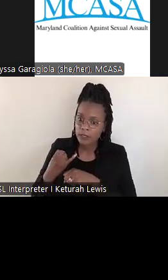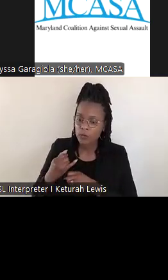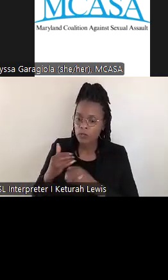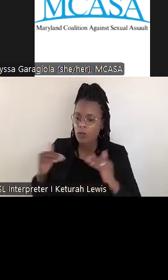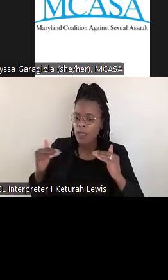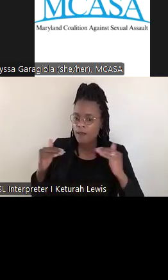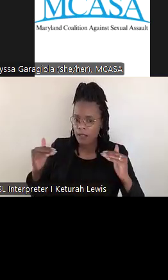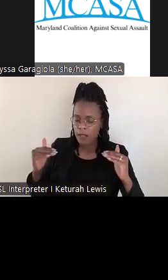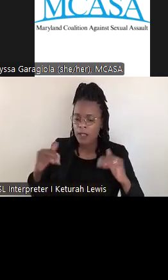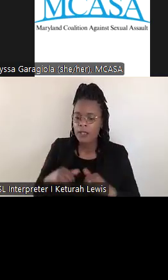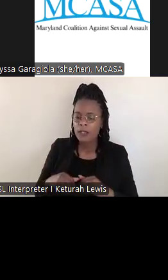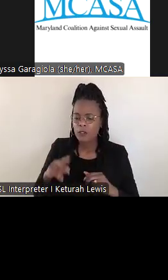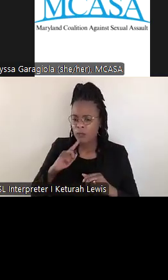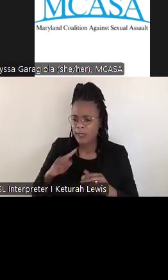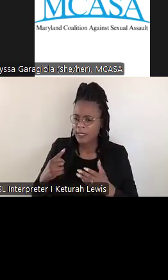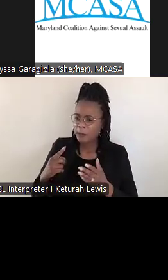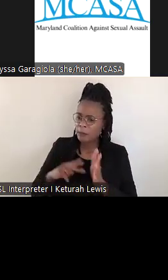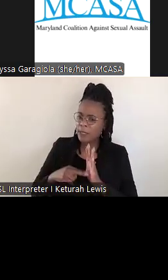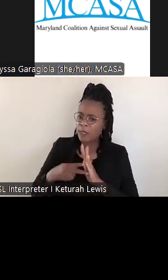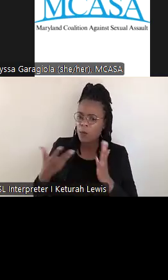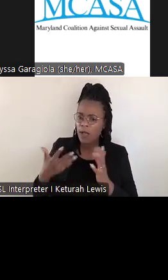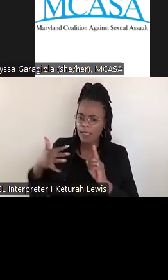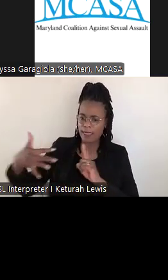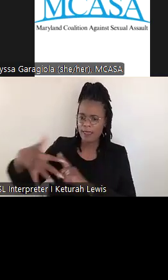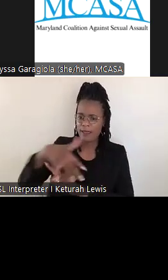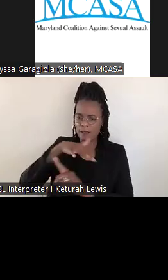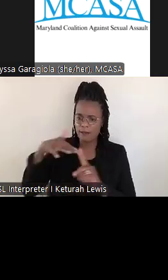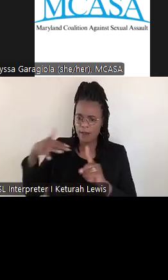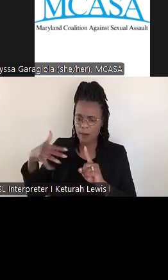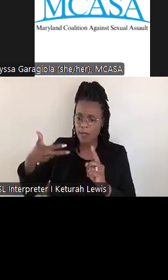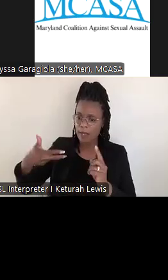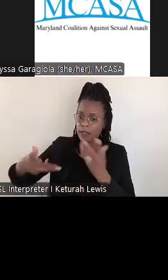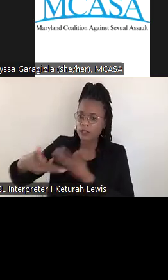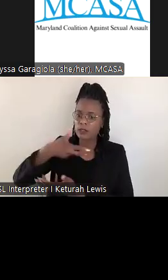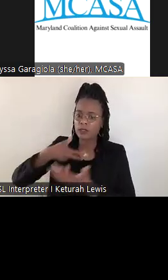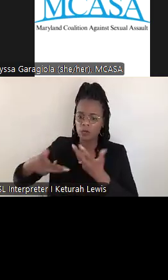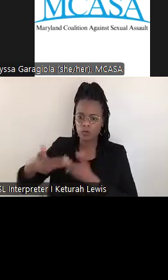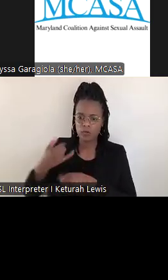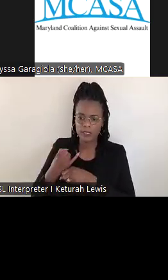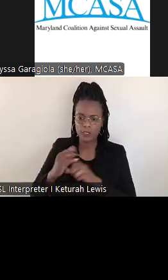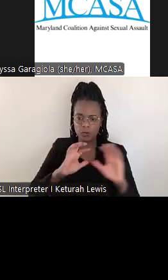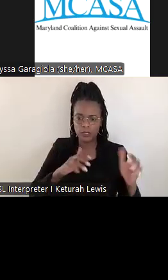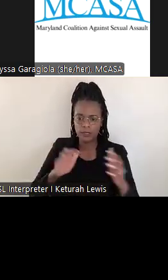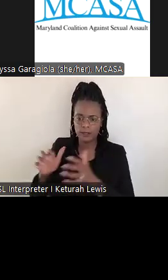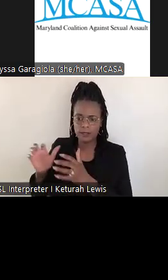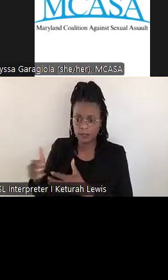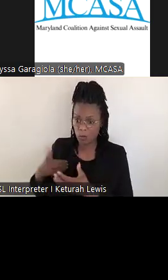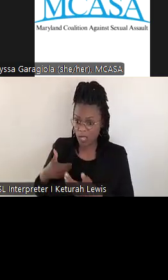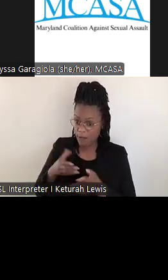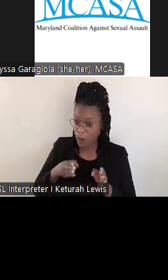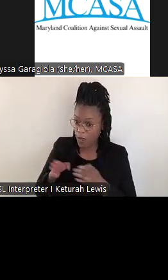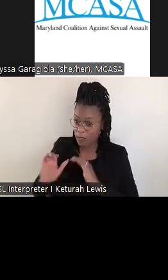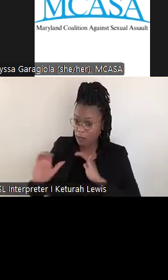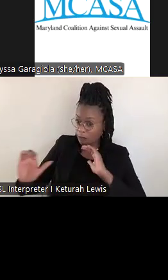you're looking at the environment and social institutions. So think about, do you have ways to communicate